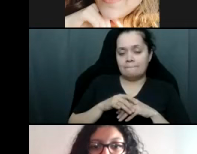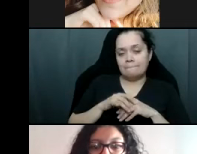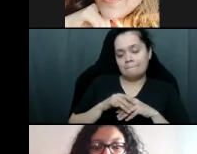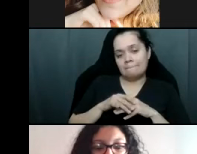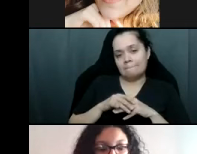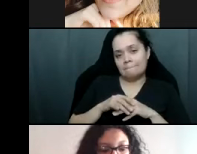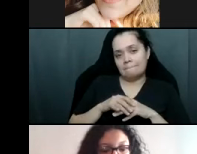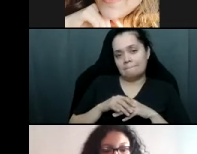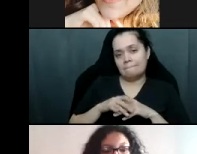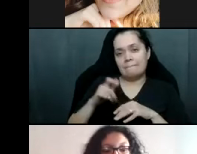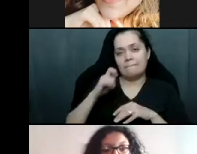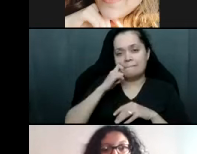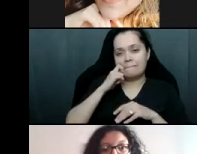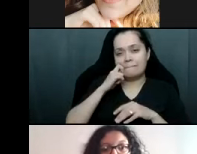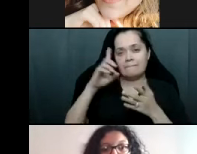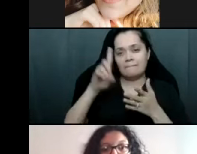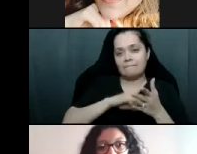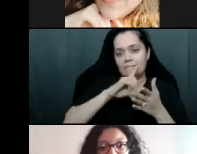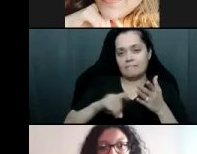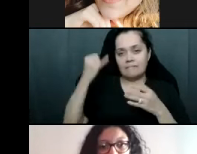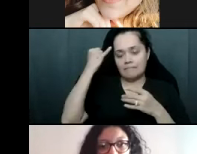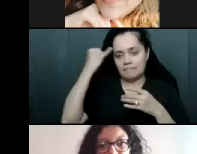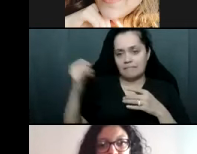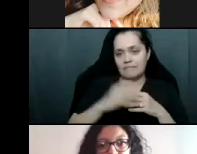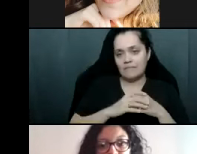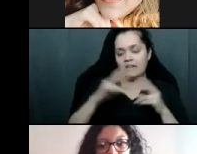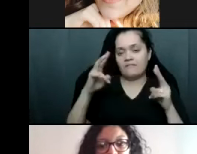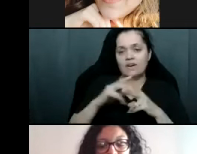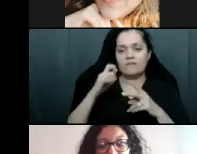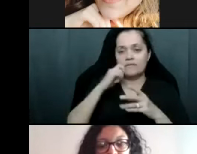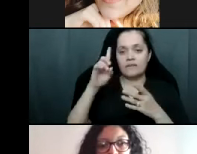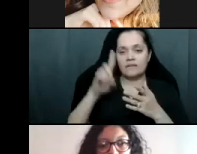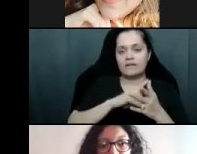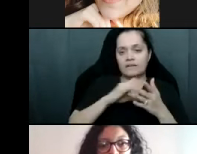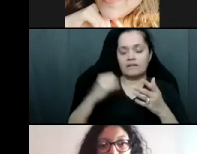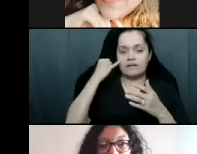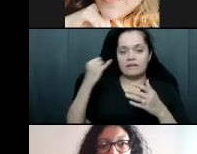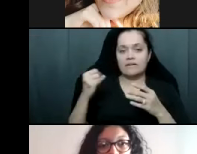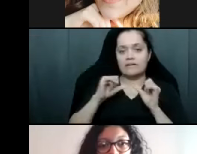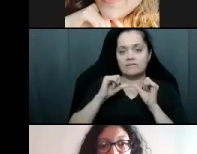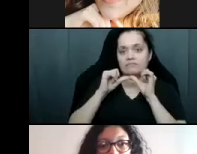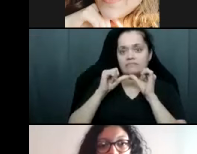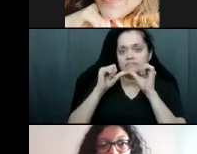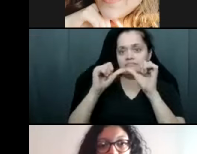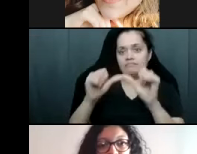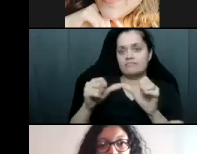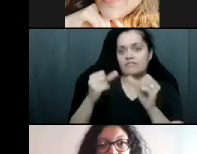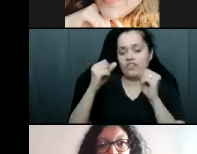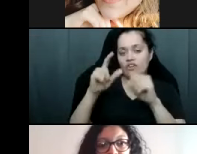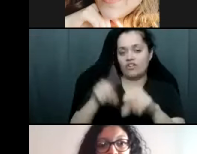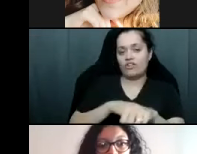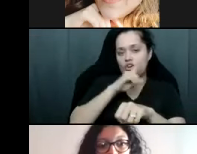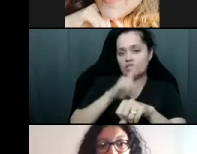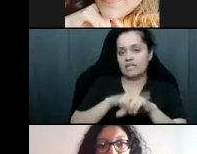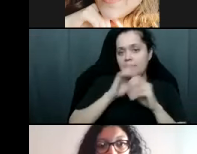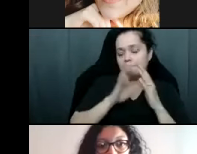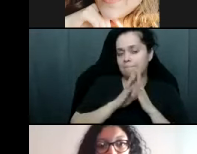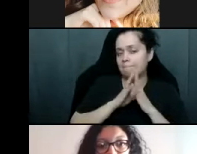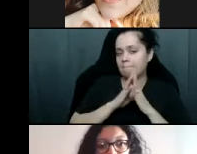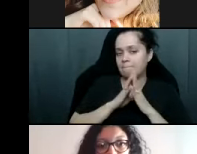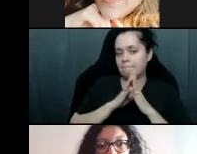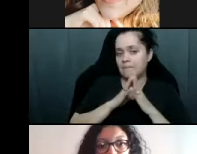Very racist idea. Very racist idea that lasted for a long time. And